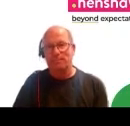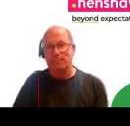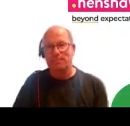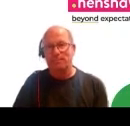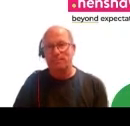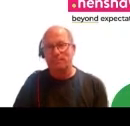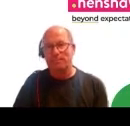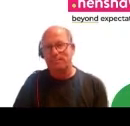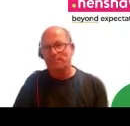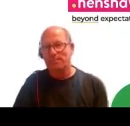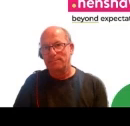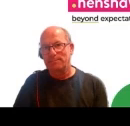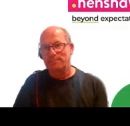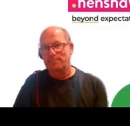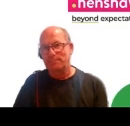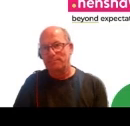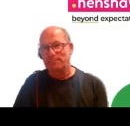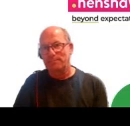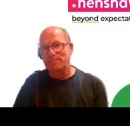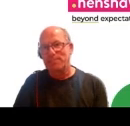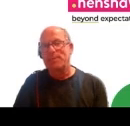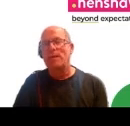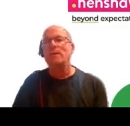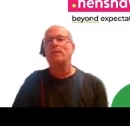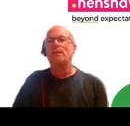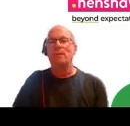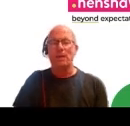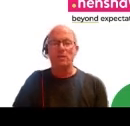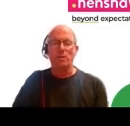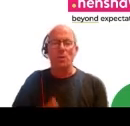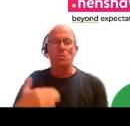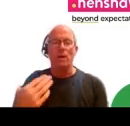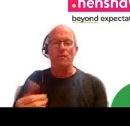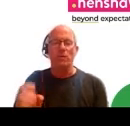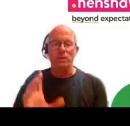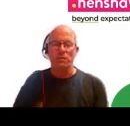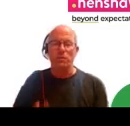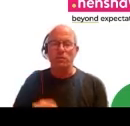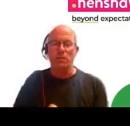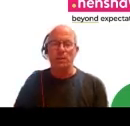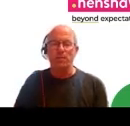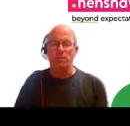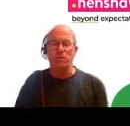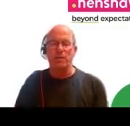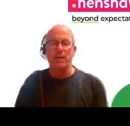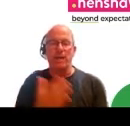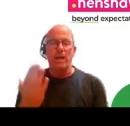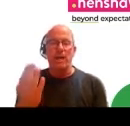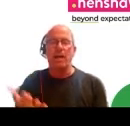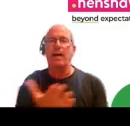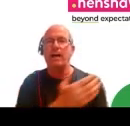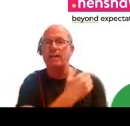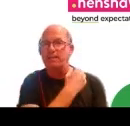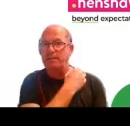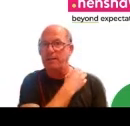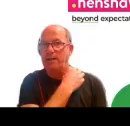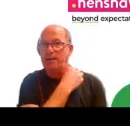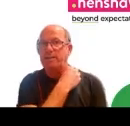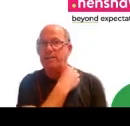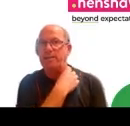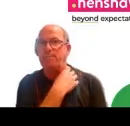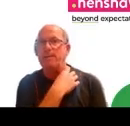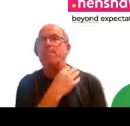Accessibility. Navigate up, button. Okay, so what I've done is I've just double tapped on the screen